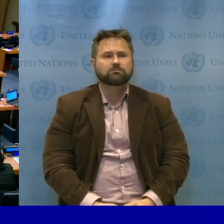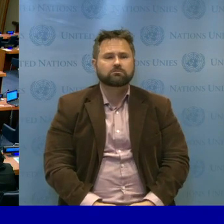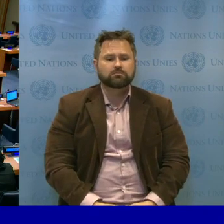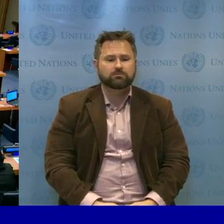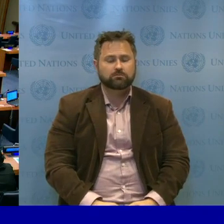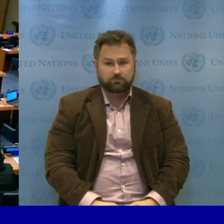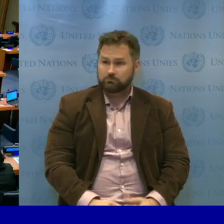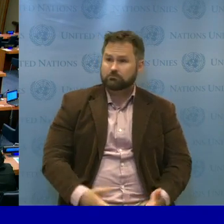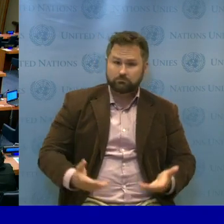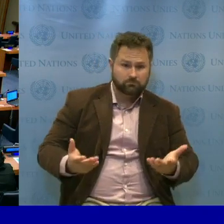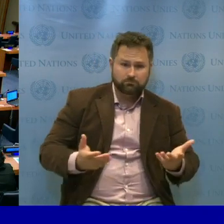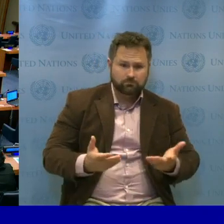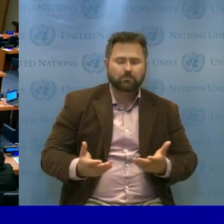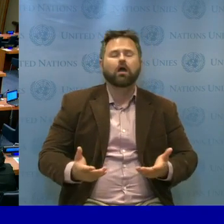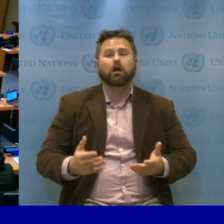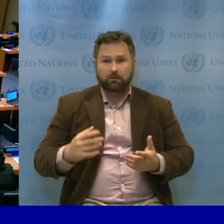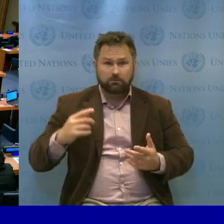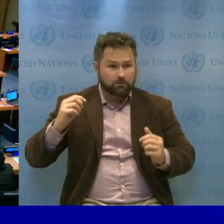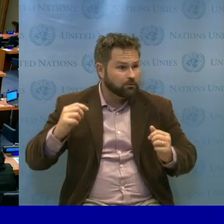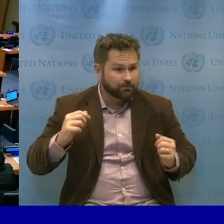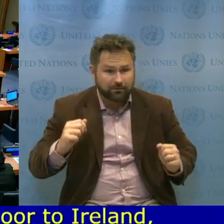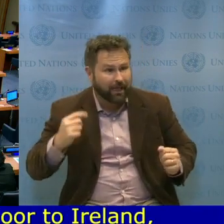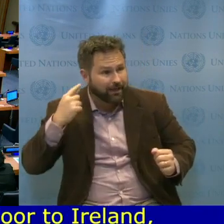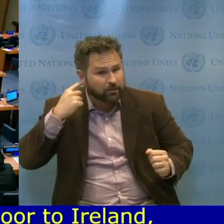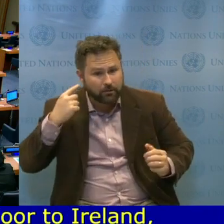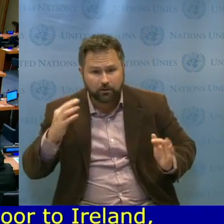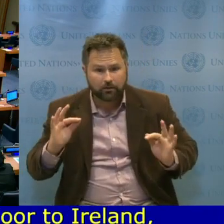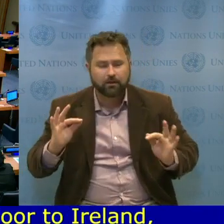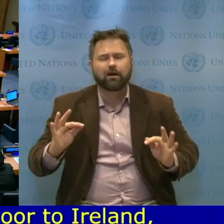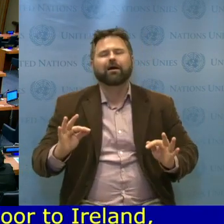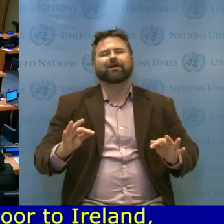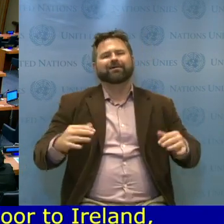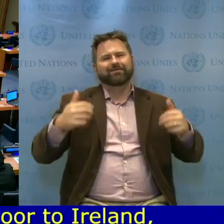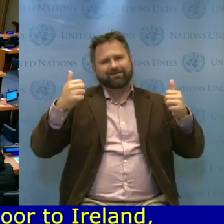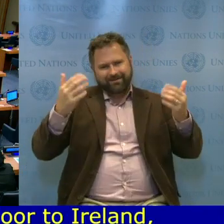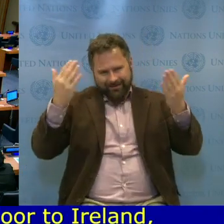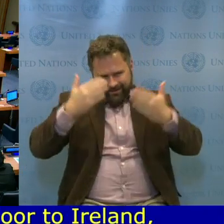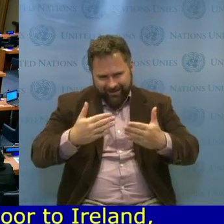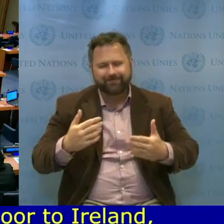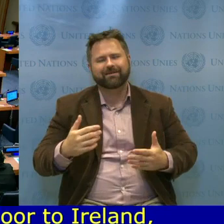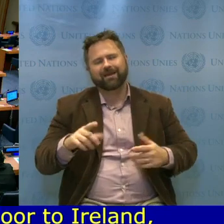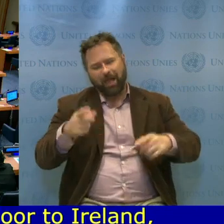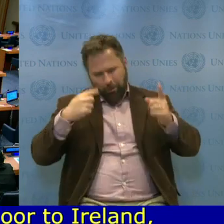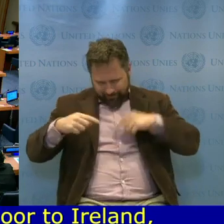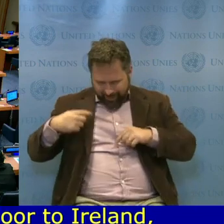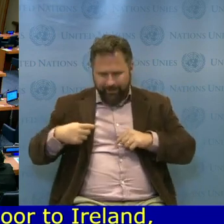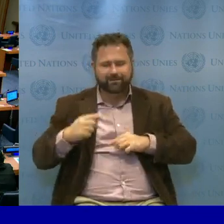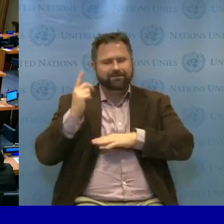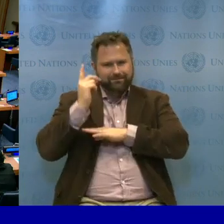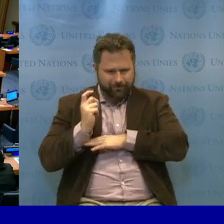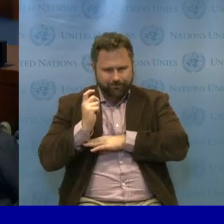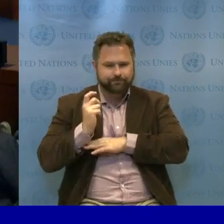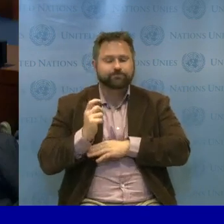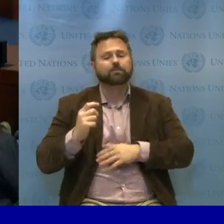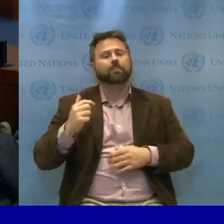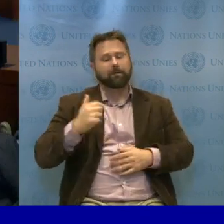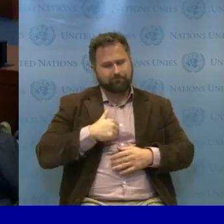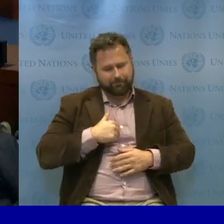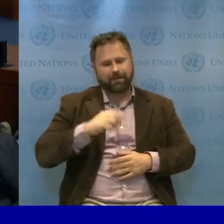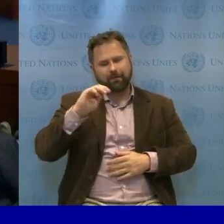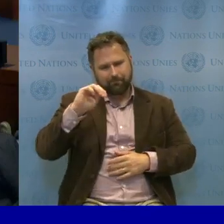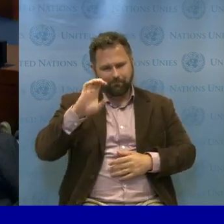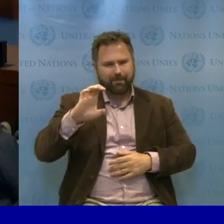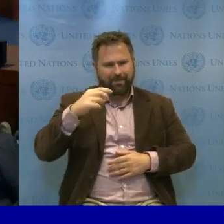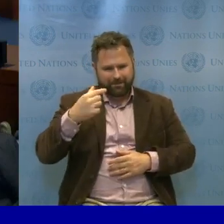Can you hear me now? Yeah. Okay. Good evening, everybody. I'll start again. Finian McGrath, Minister of State